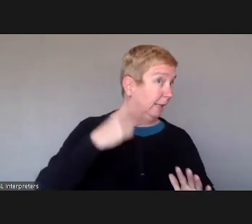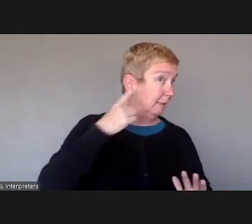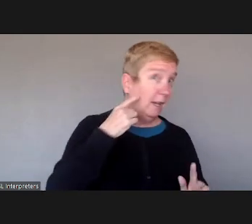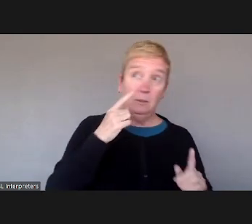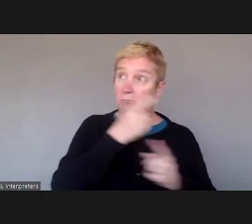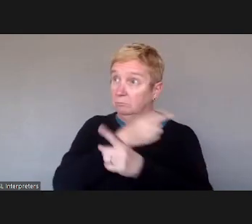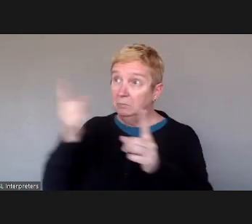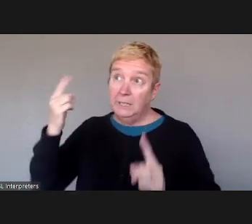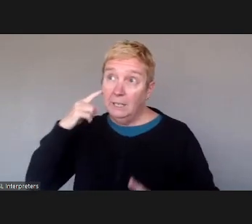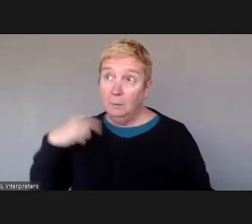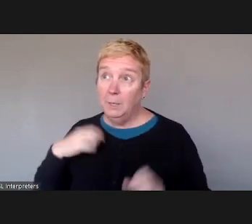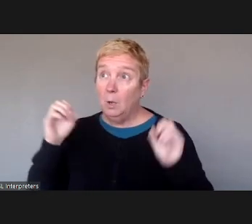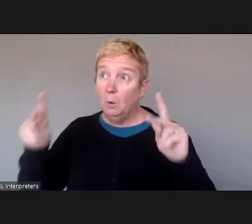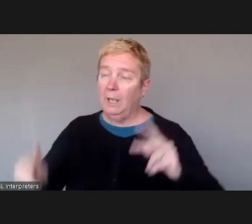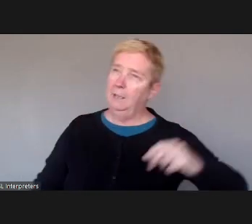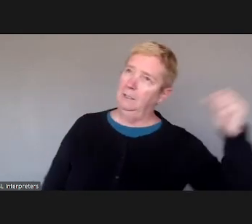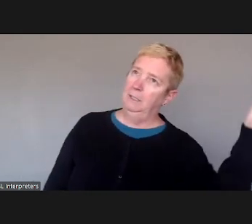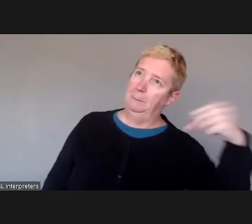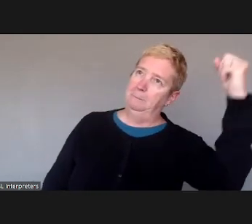okay? Yep.